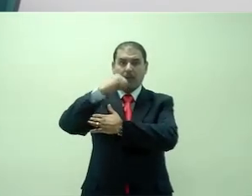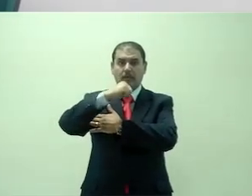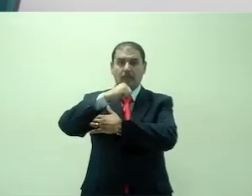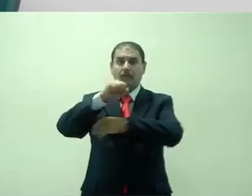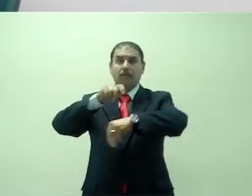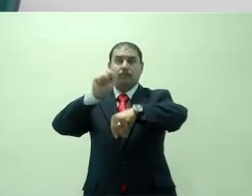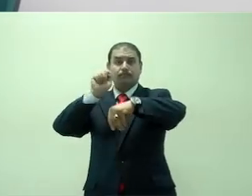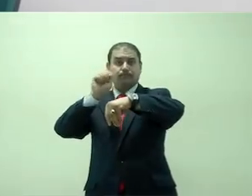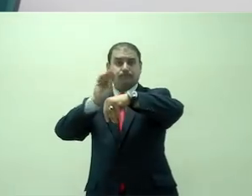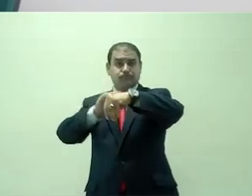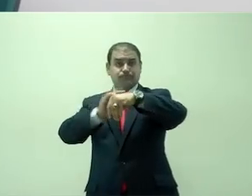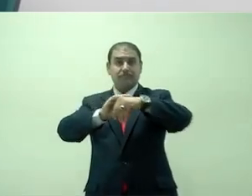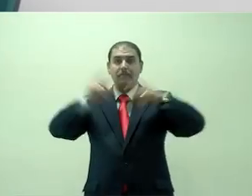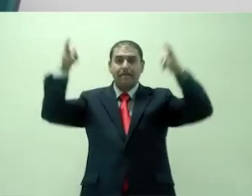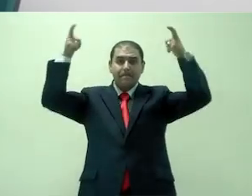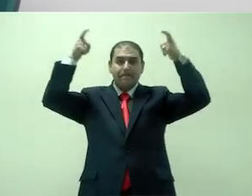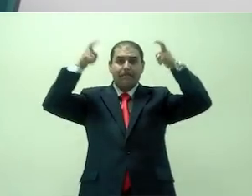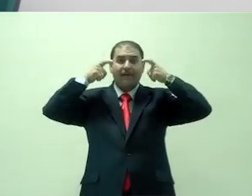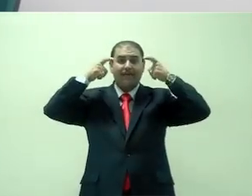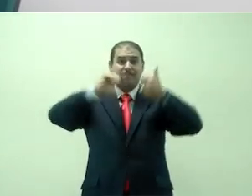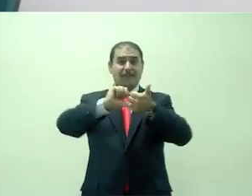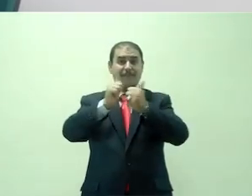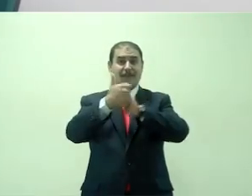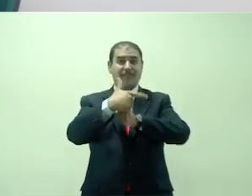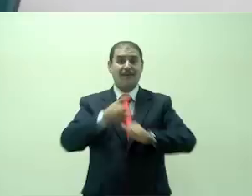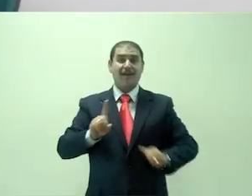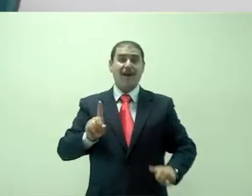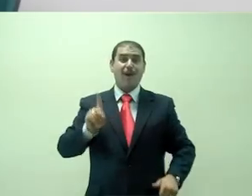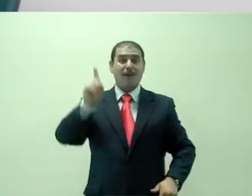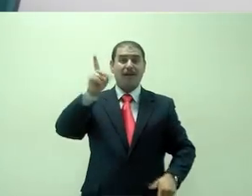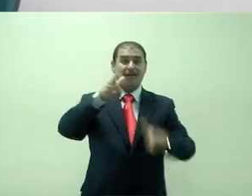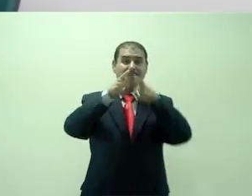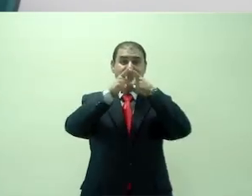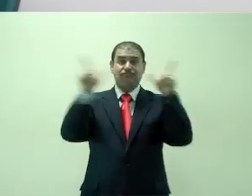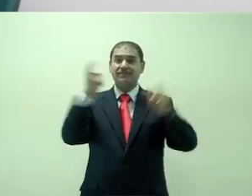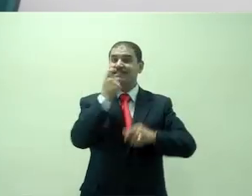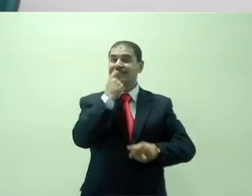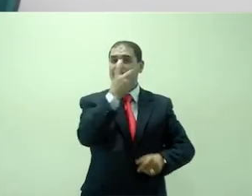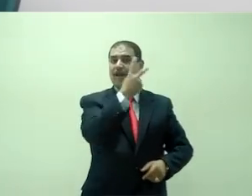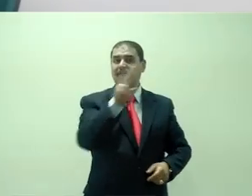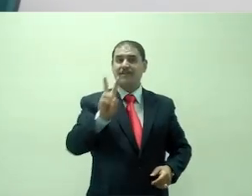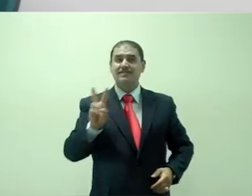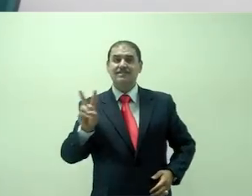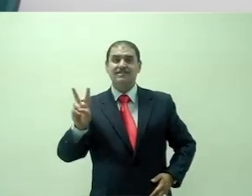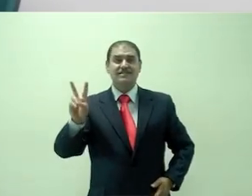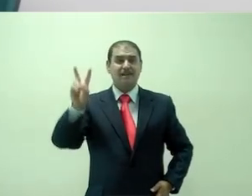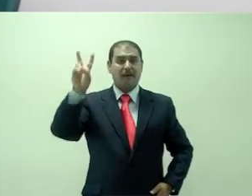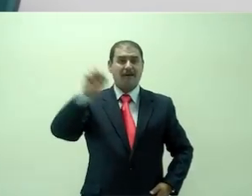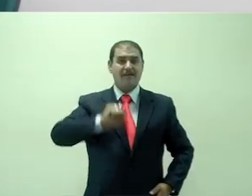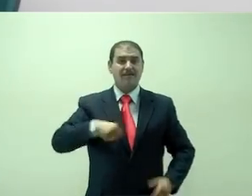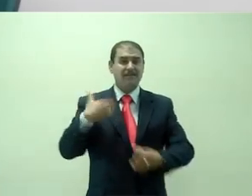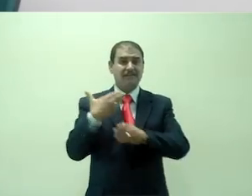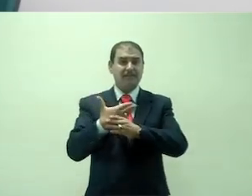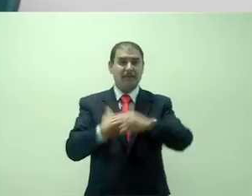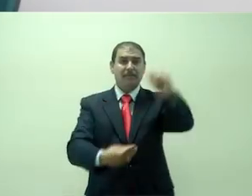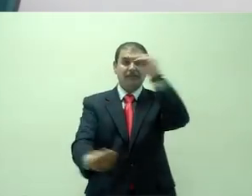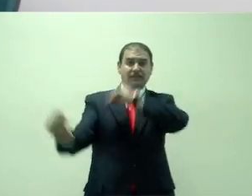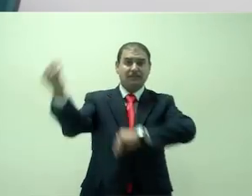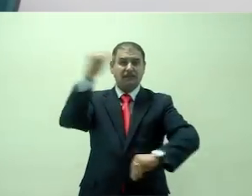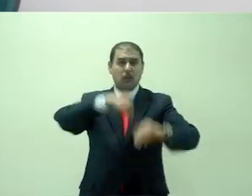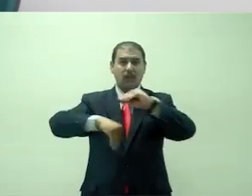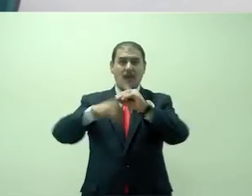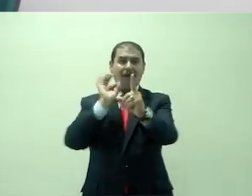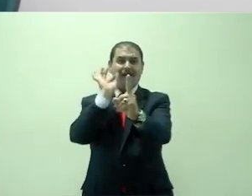by virtue of Article 33 of the UN Convention, every country has to